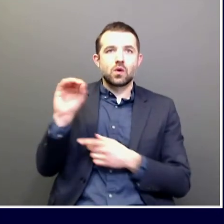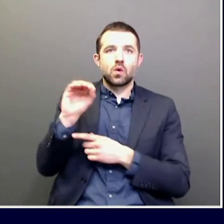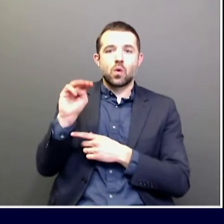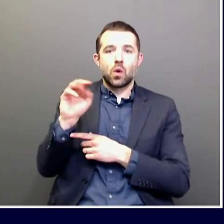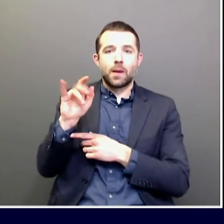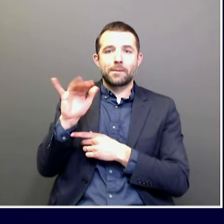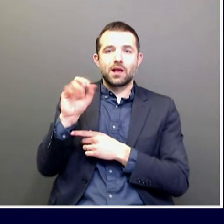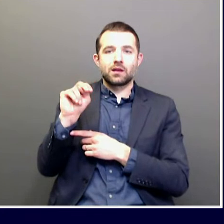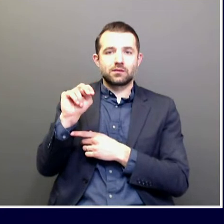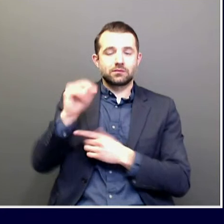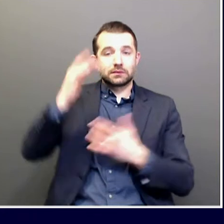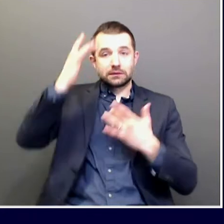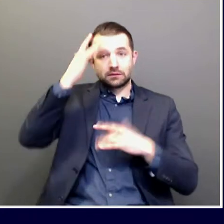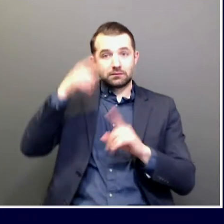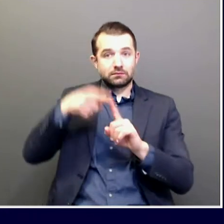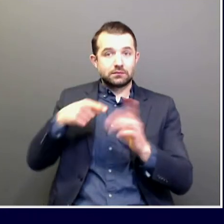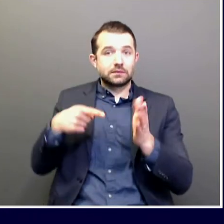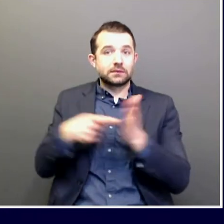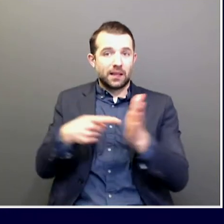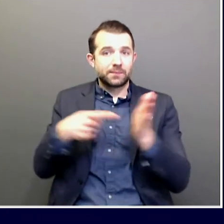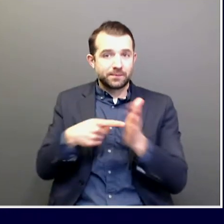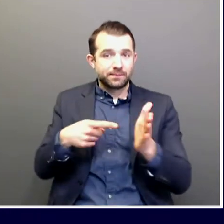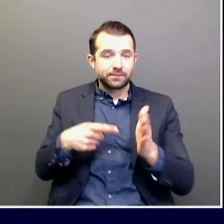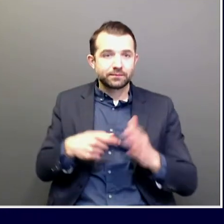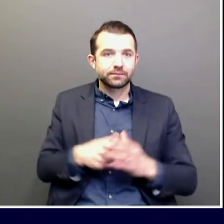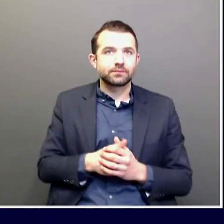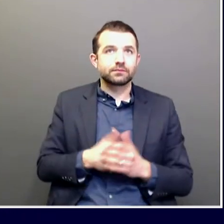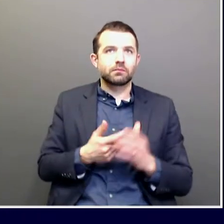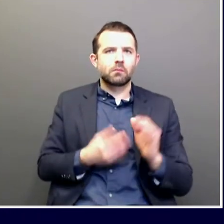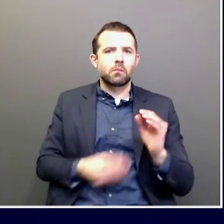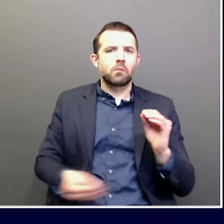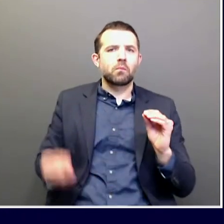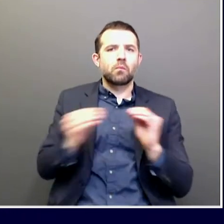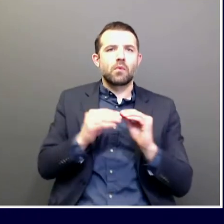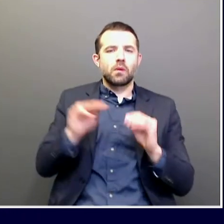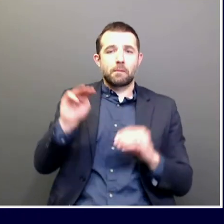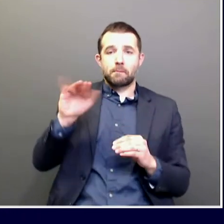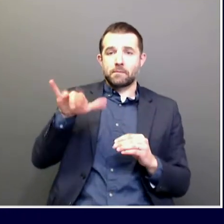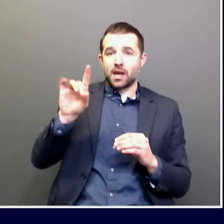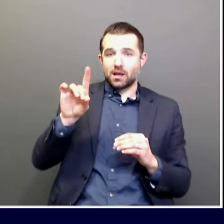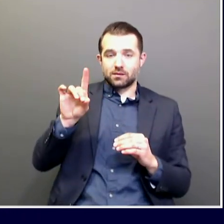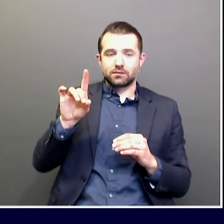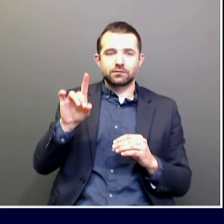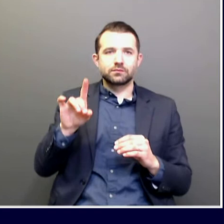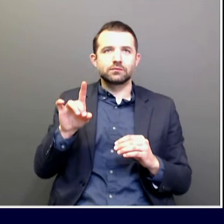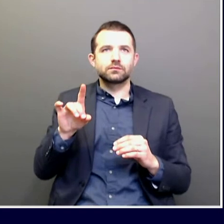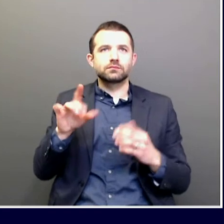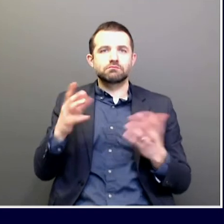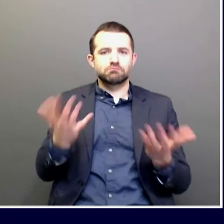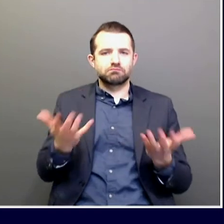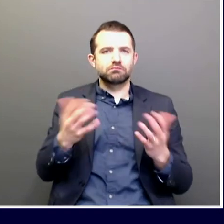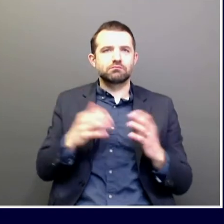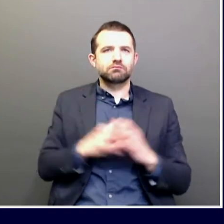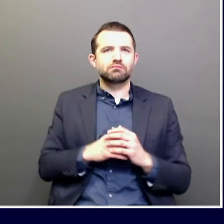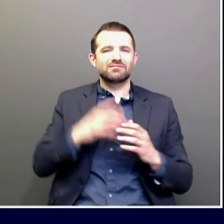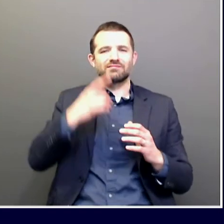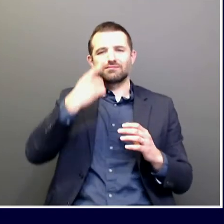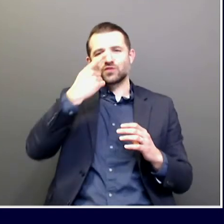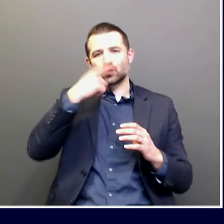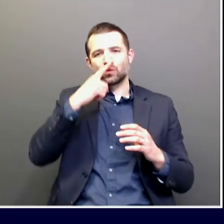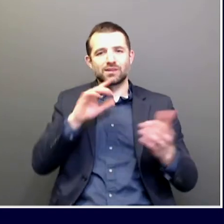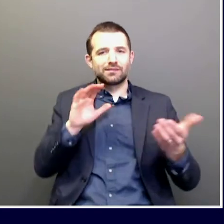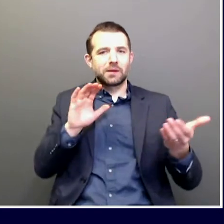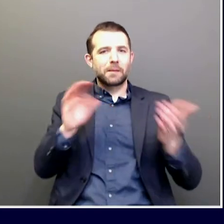been able to tease out a way that can actually put into context how or why those symptoms are milder compared to perhaps somebody who